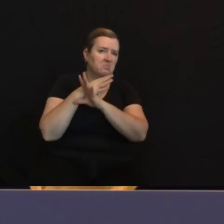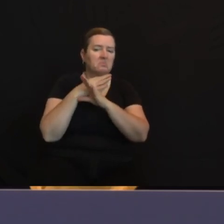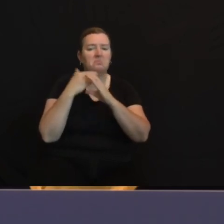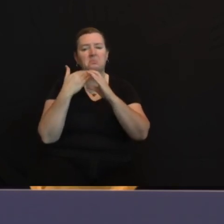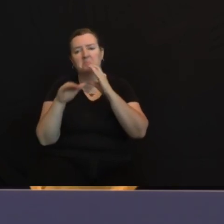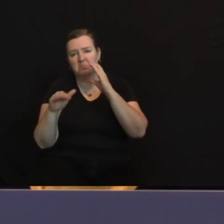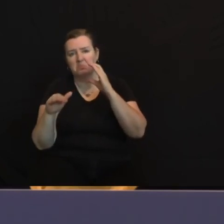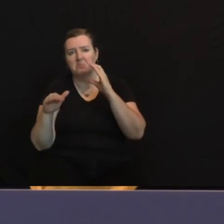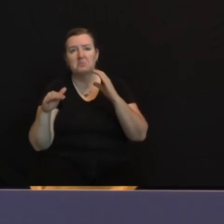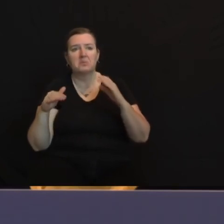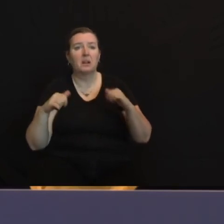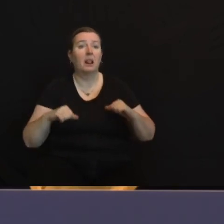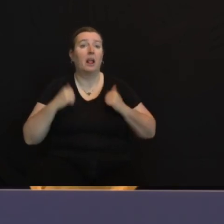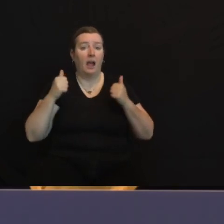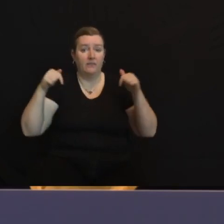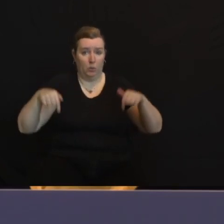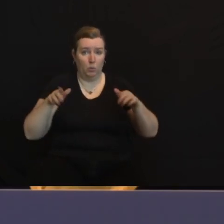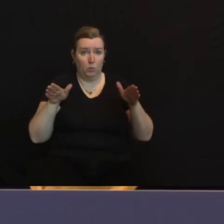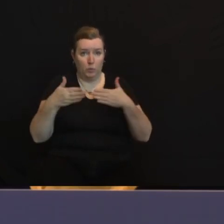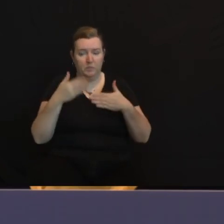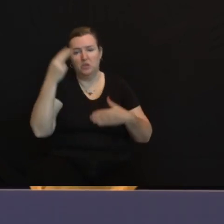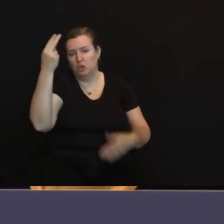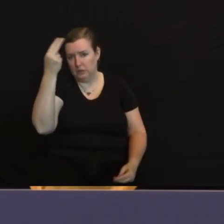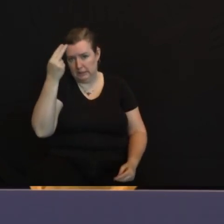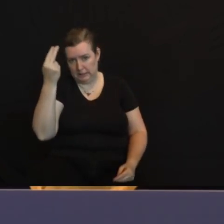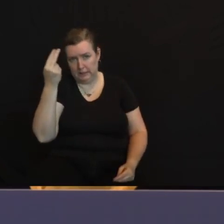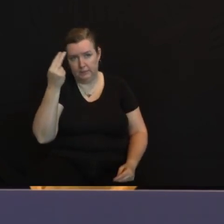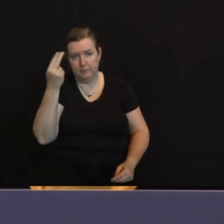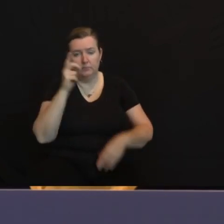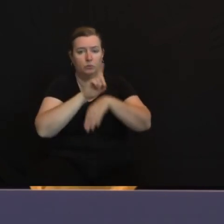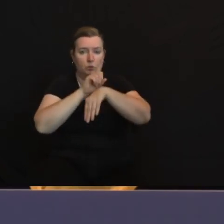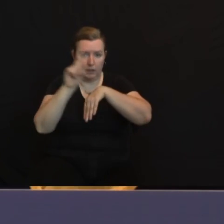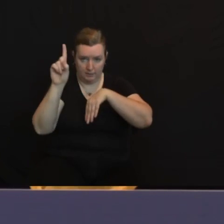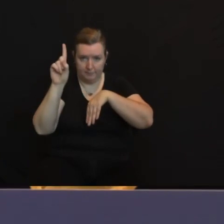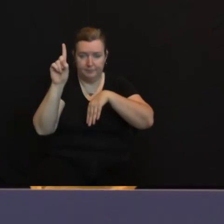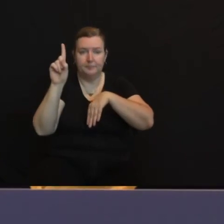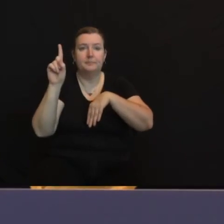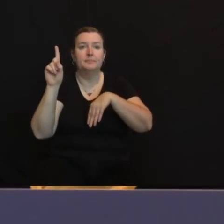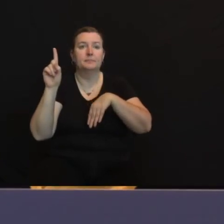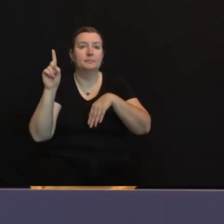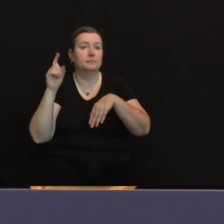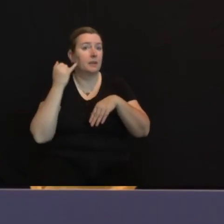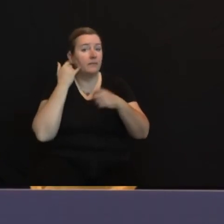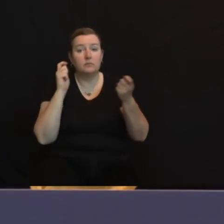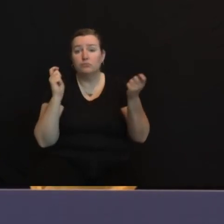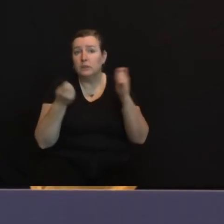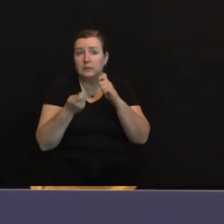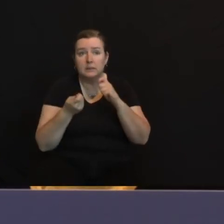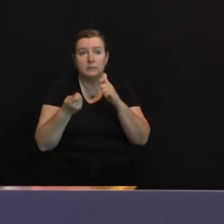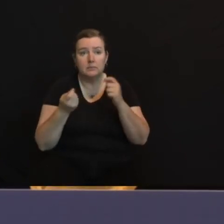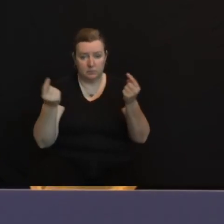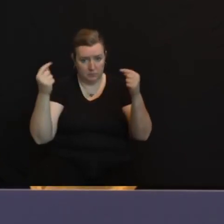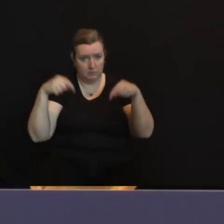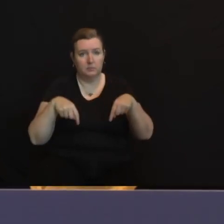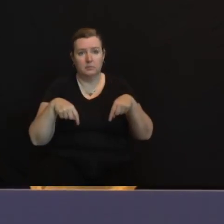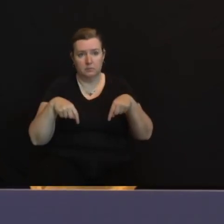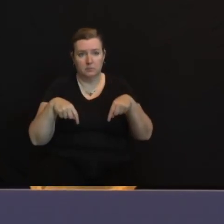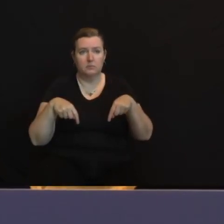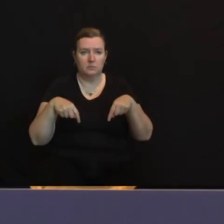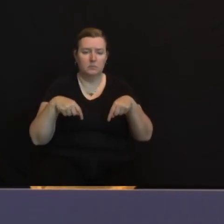live with you on Thursday at 1 o'clock, unless you hear otherwise. Judy and Tina, thank you as always.